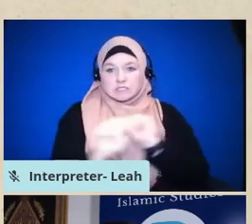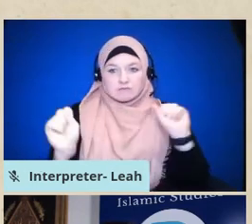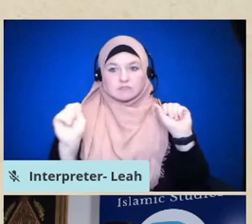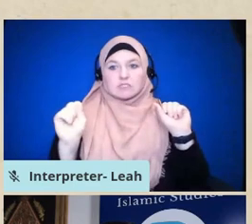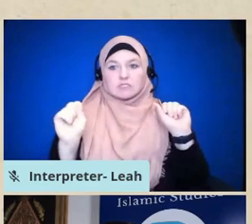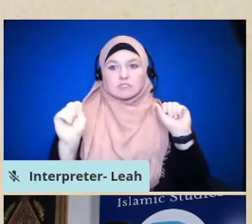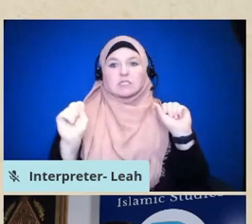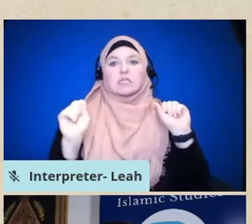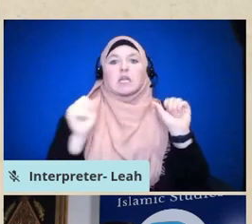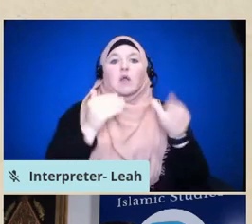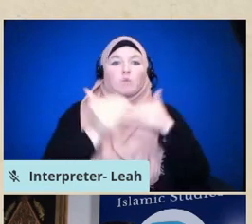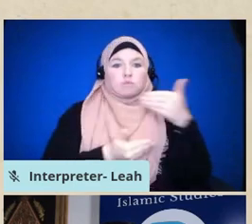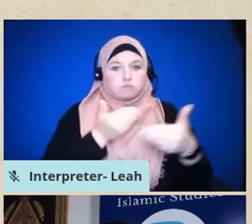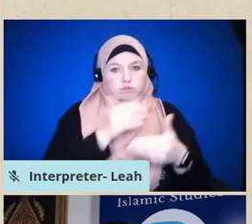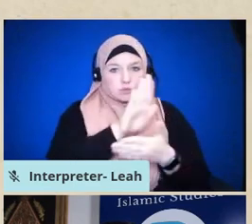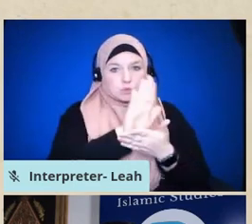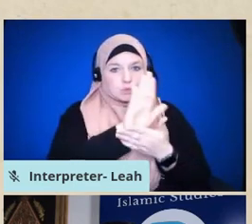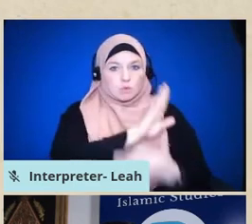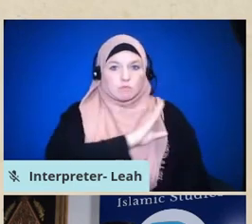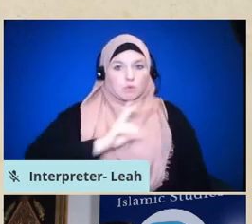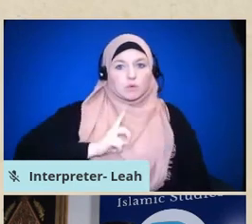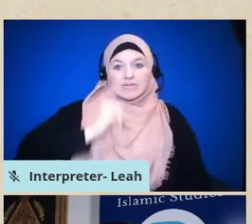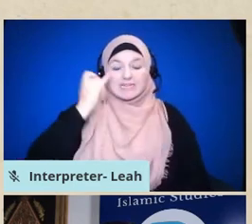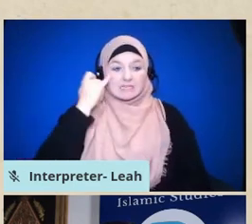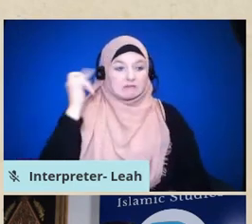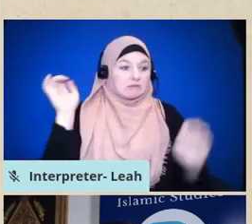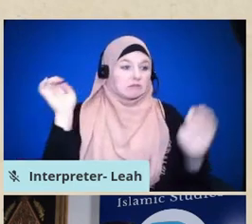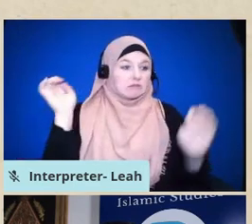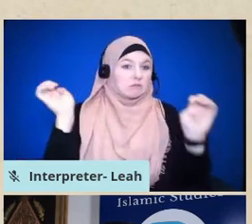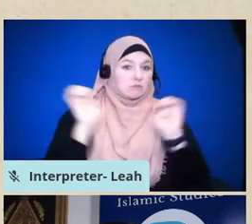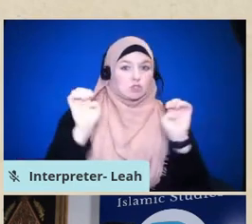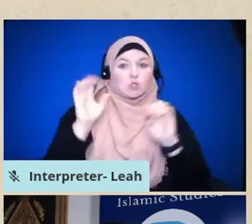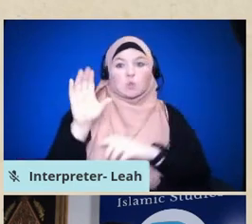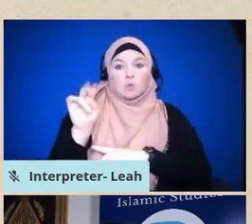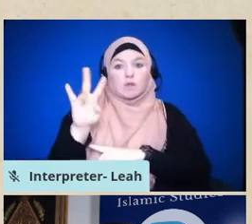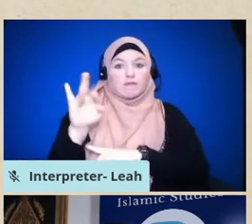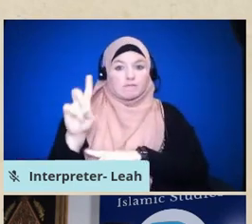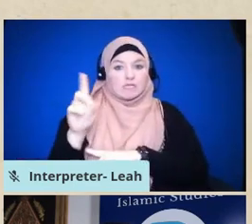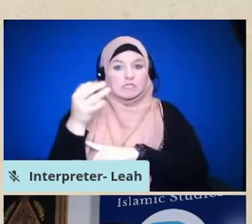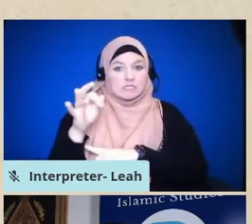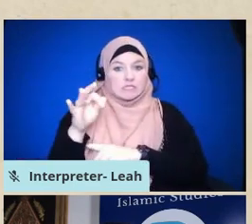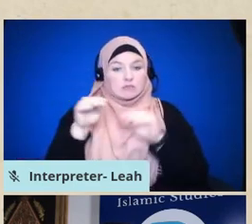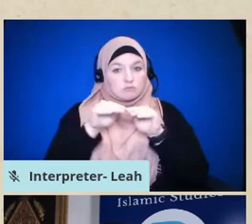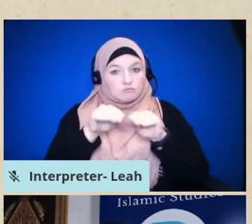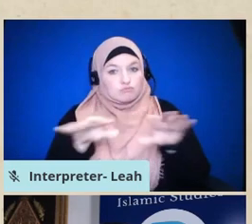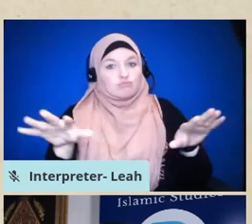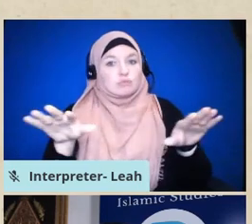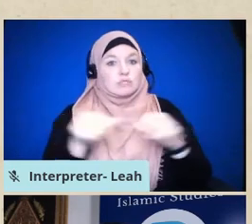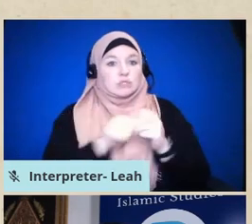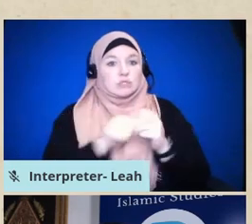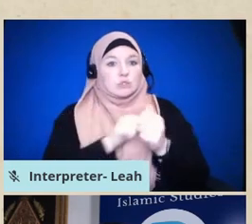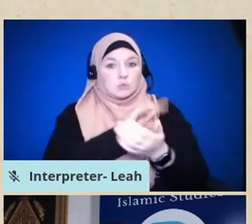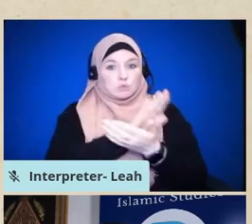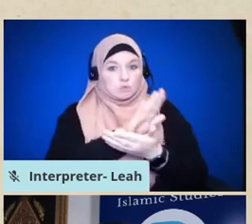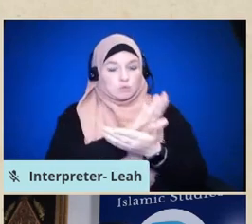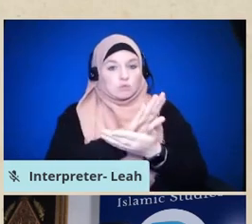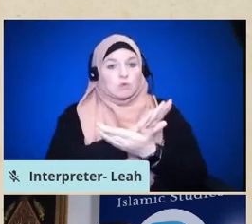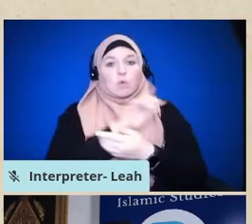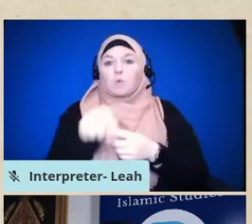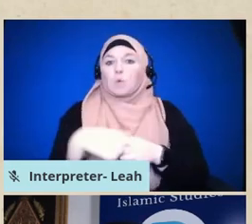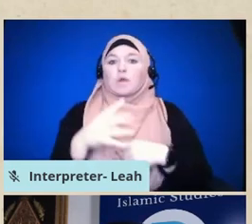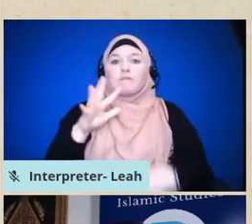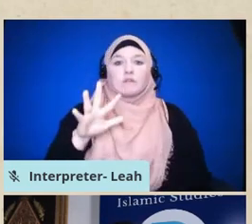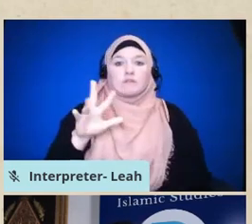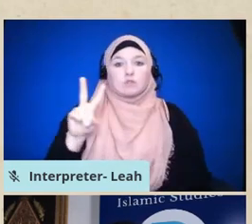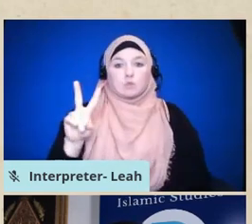and protocols of your school boards in case of a COVID-19 outbreak? However, only